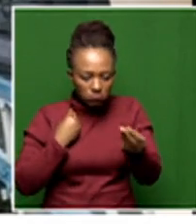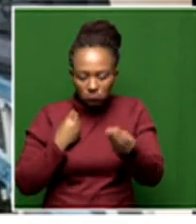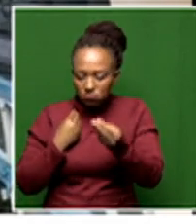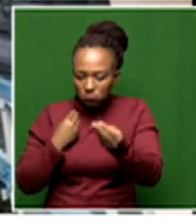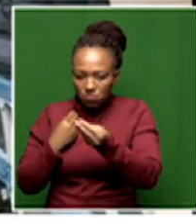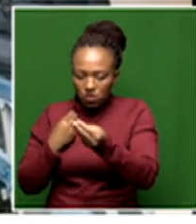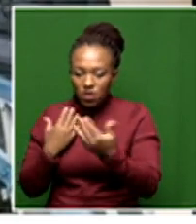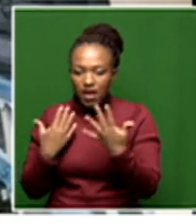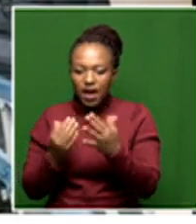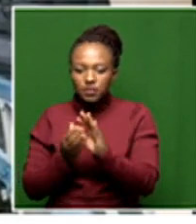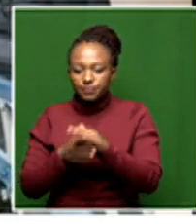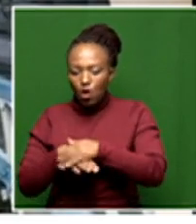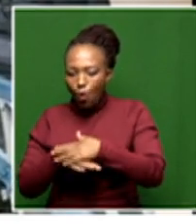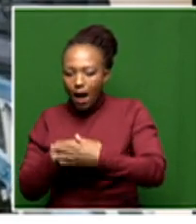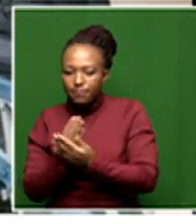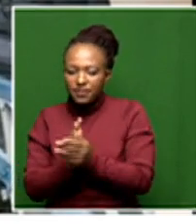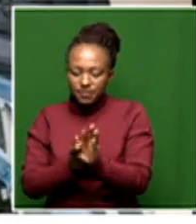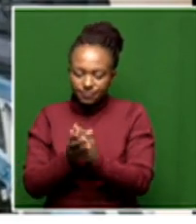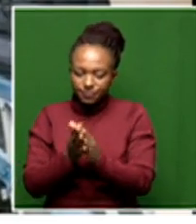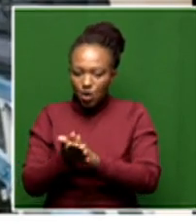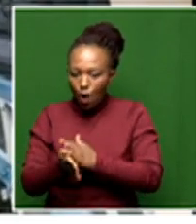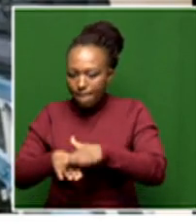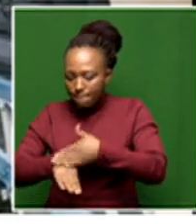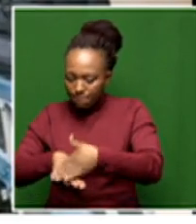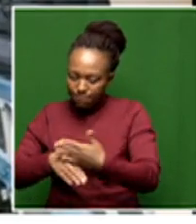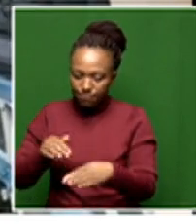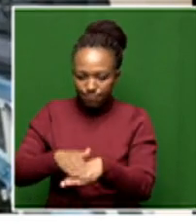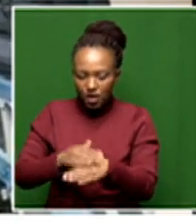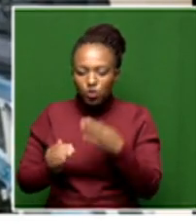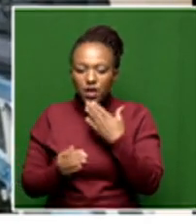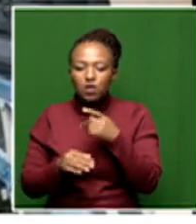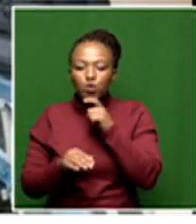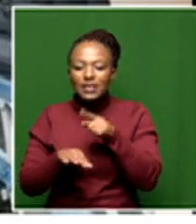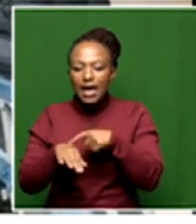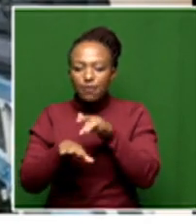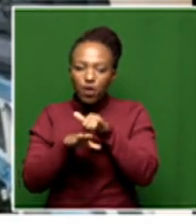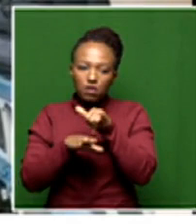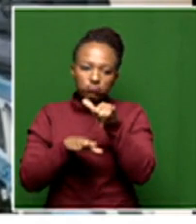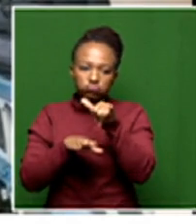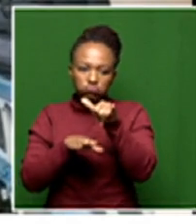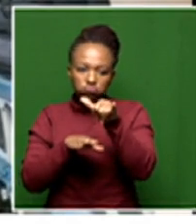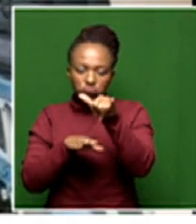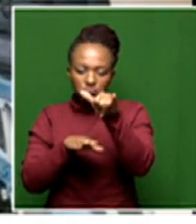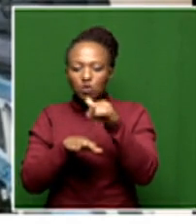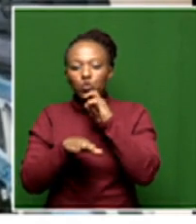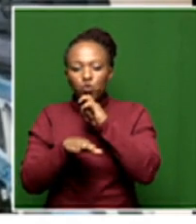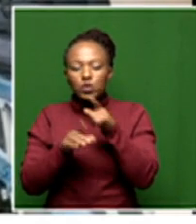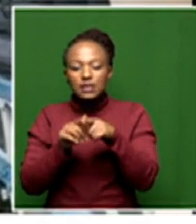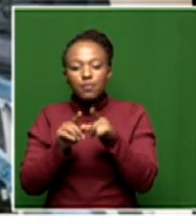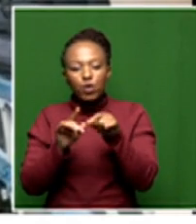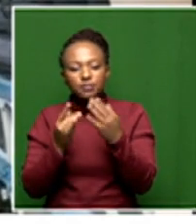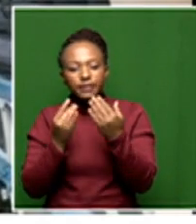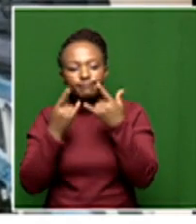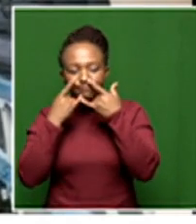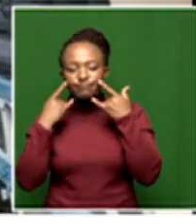and hand wipes, et cetera, available to them to use throughout the flight. But that is going to be the normal, and people should expect to be wearing masks